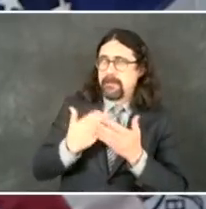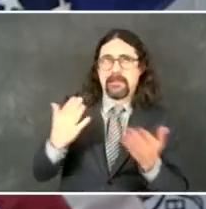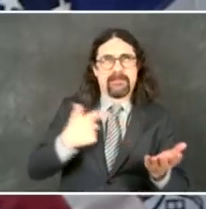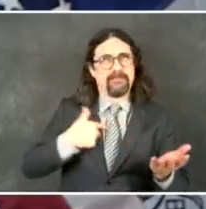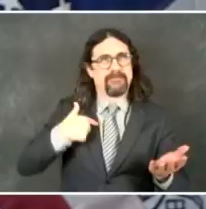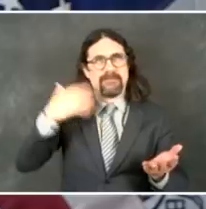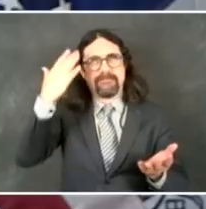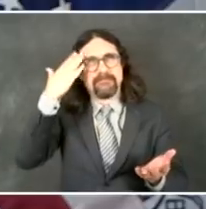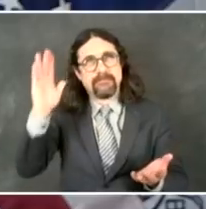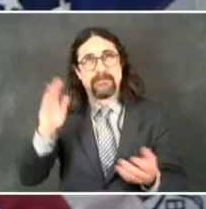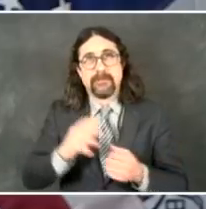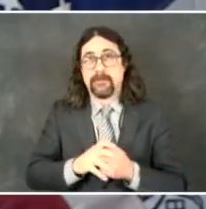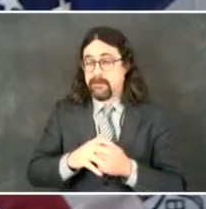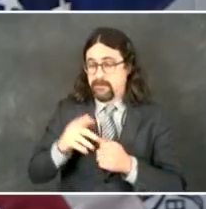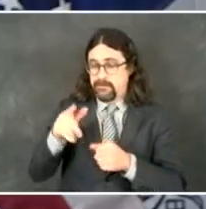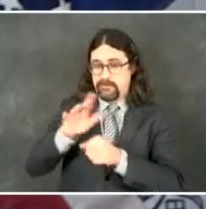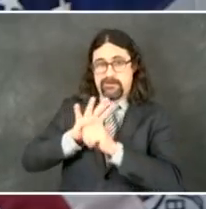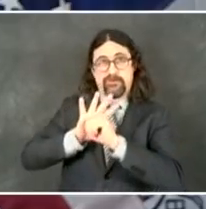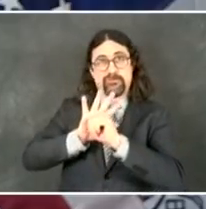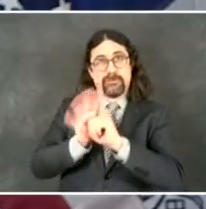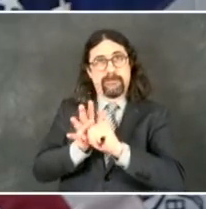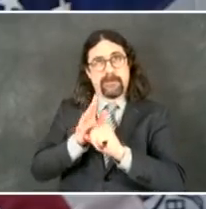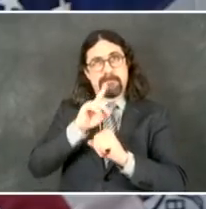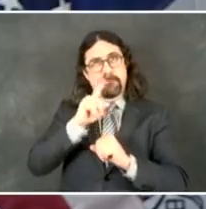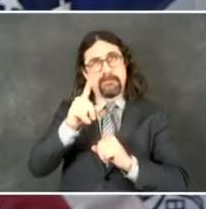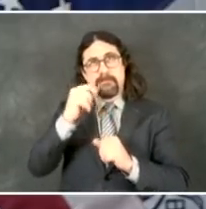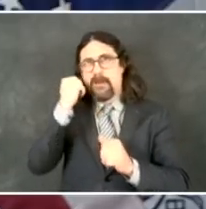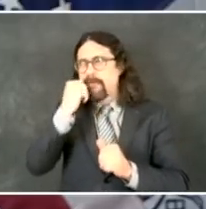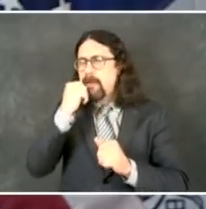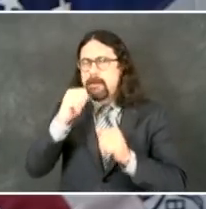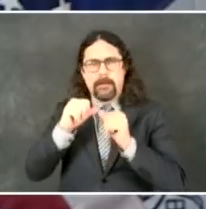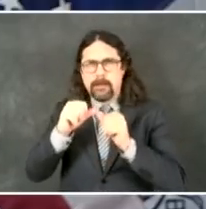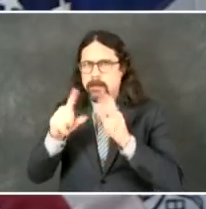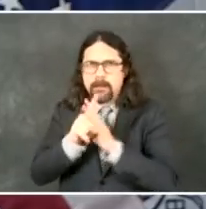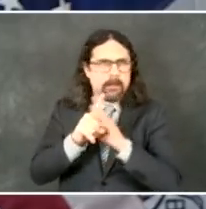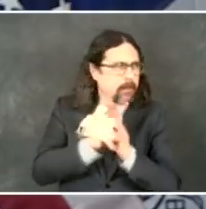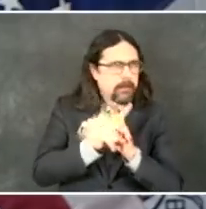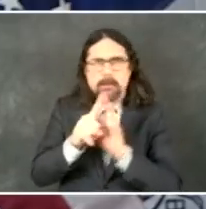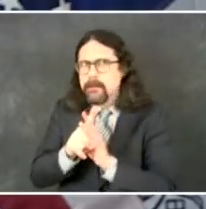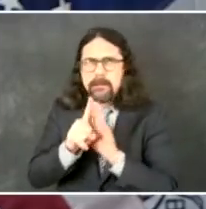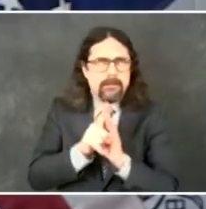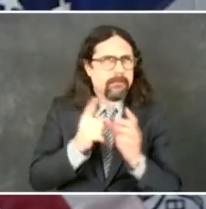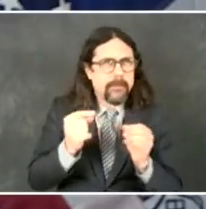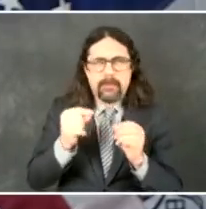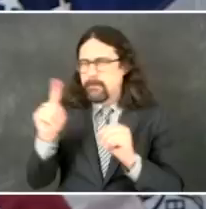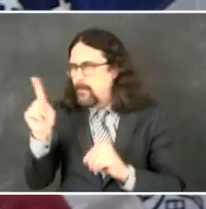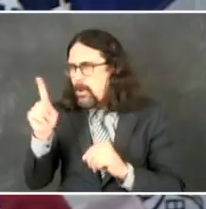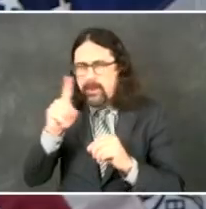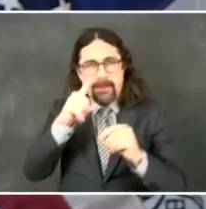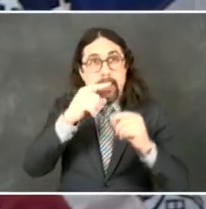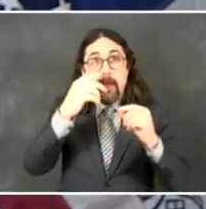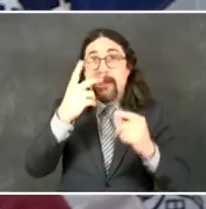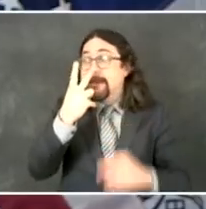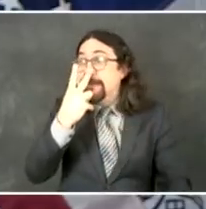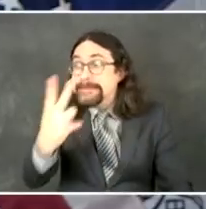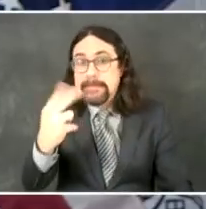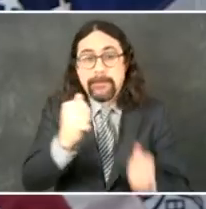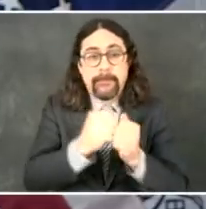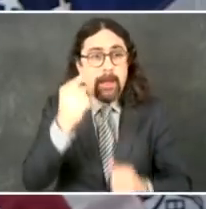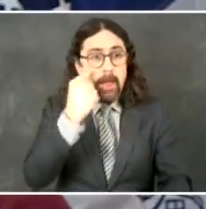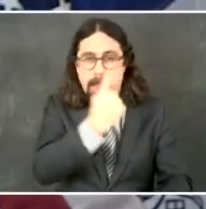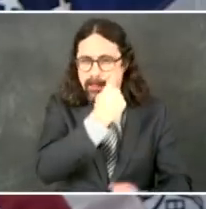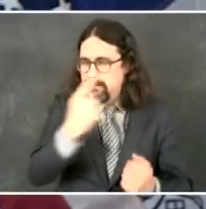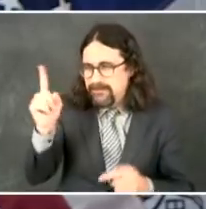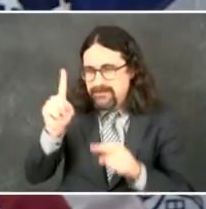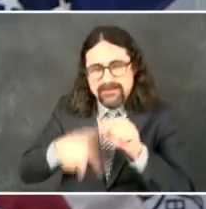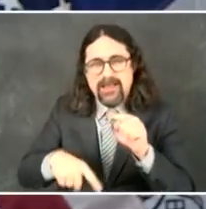invisible enemy that we just don't have enough information about. But the thing we all want to know the most is about what's happening to